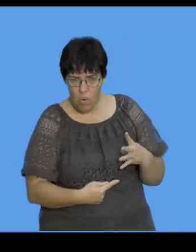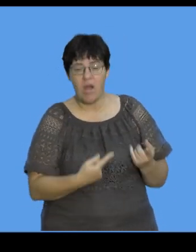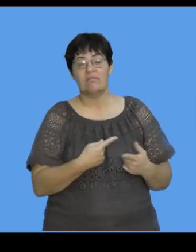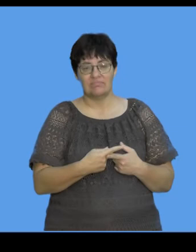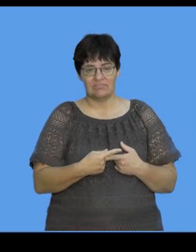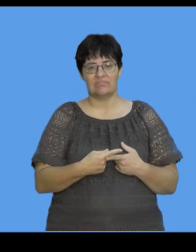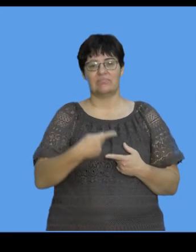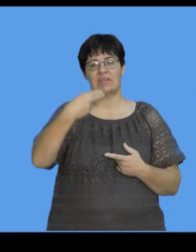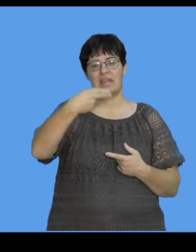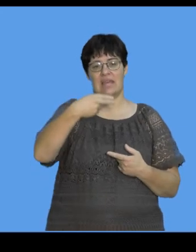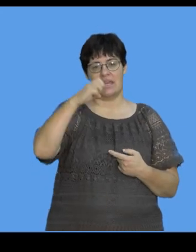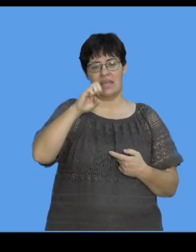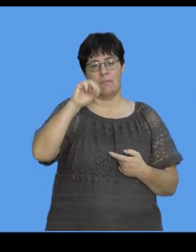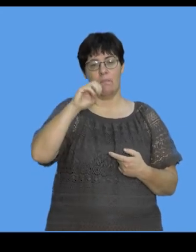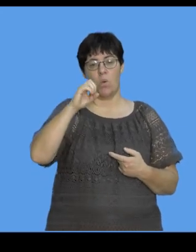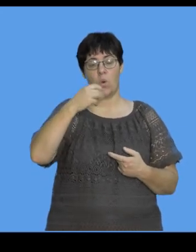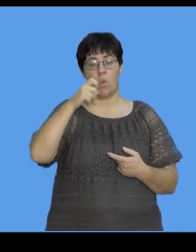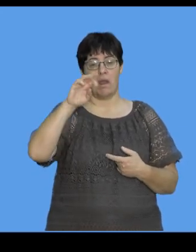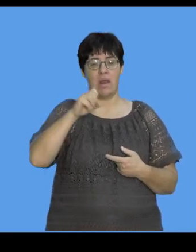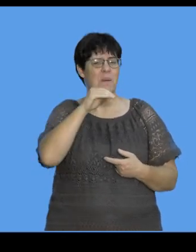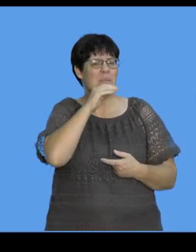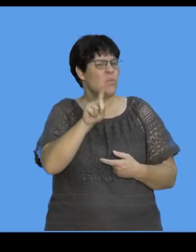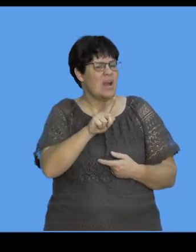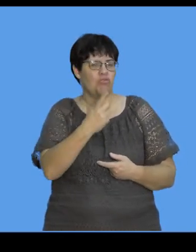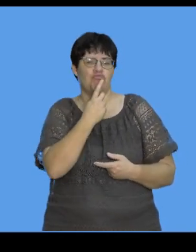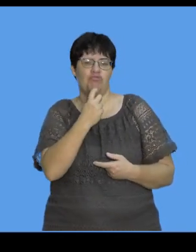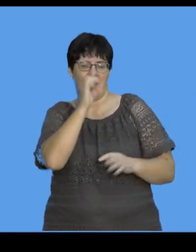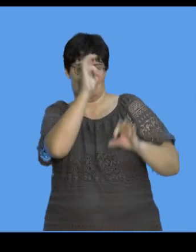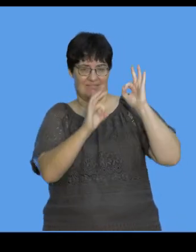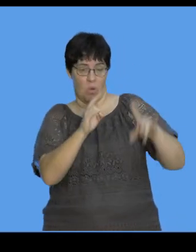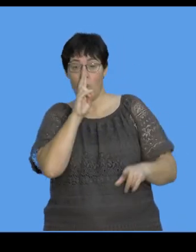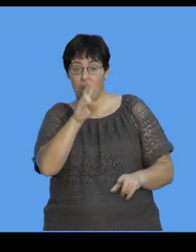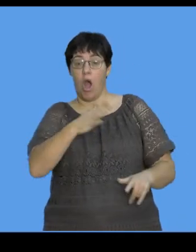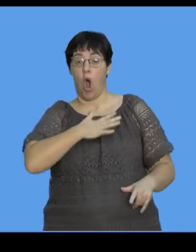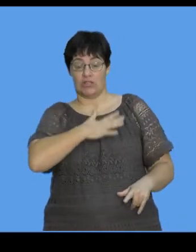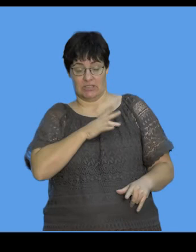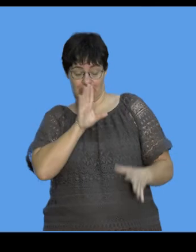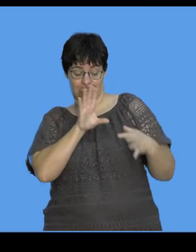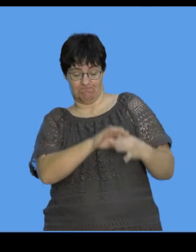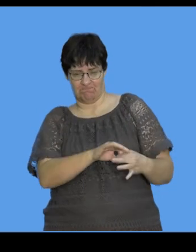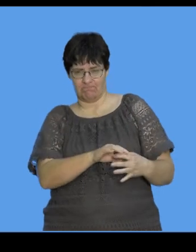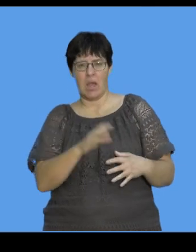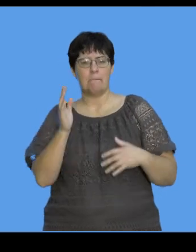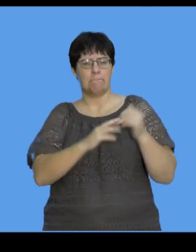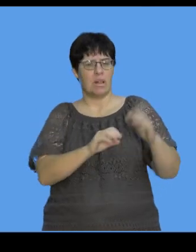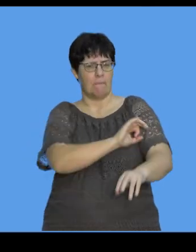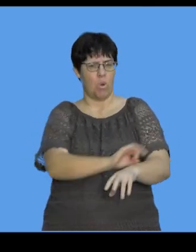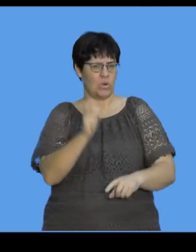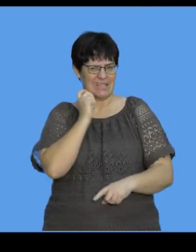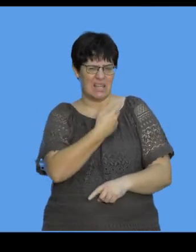for hemoglobin, that red blood cell. So we're looking for the word oxygen. Okay, so does it build up bone and